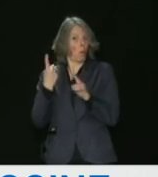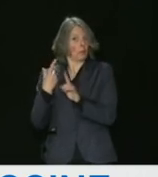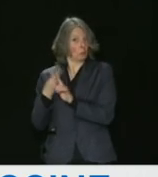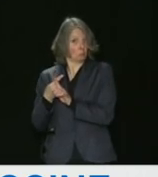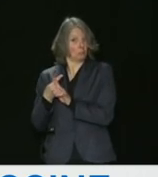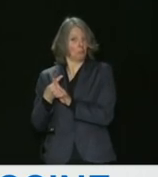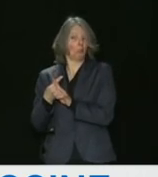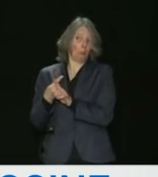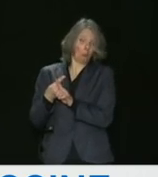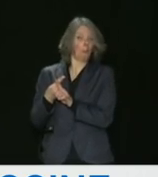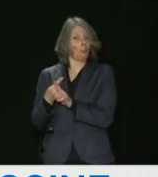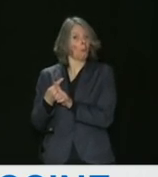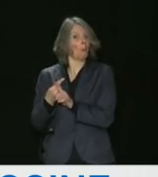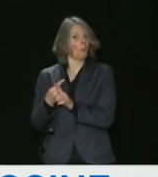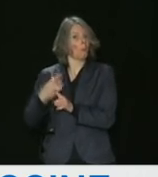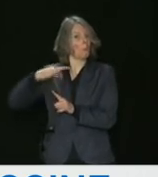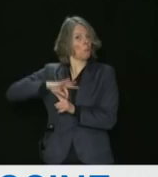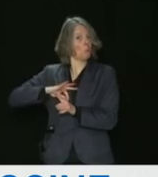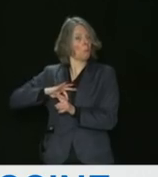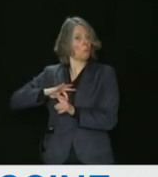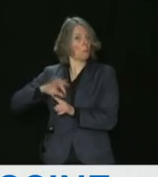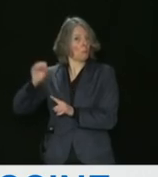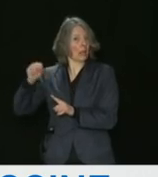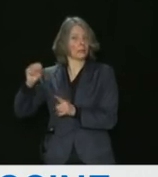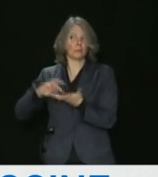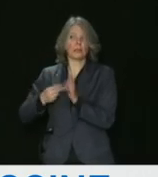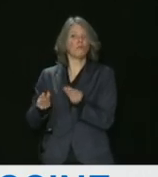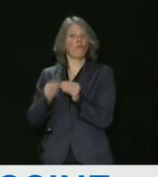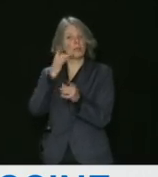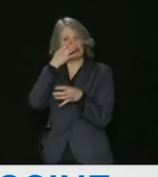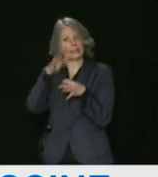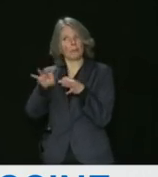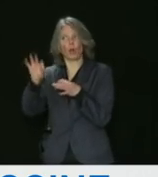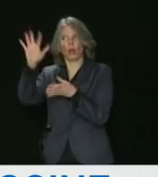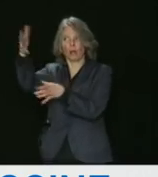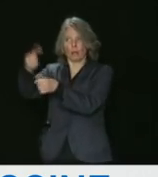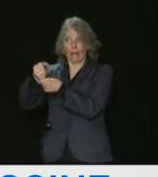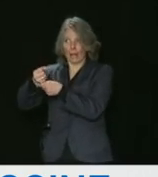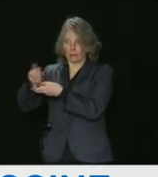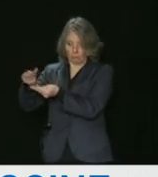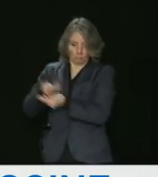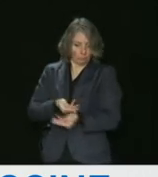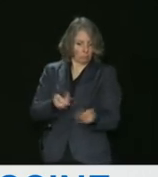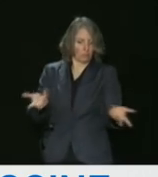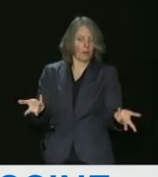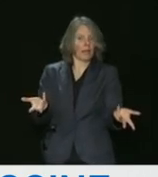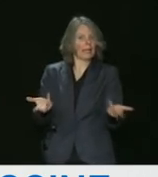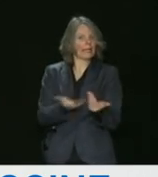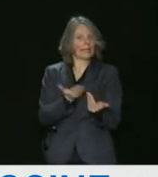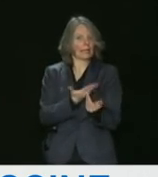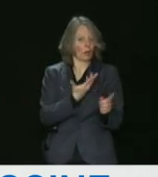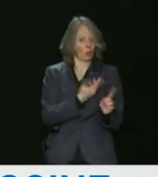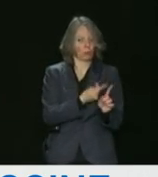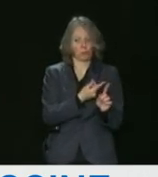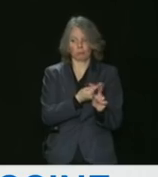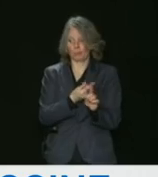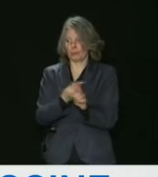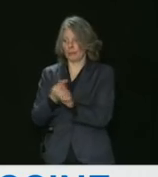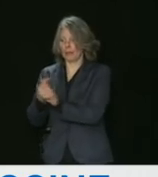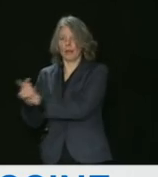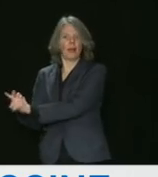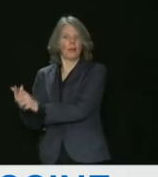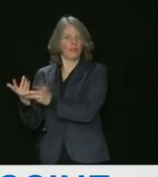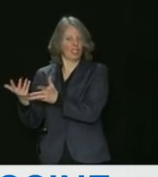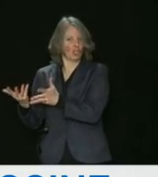so it has an advantage in simplifying logistics. And like the AstraZeneca vaccine that